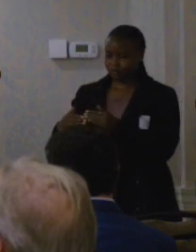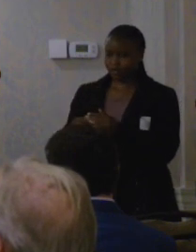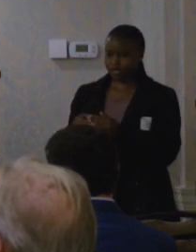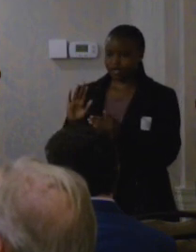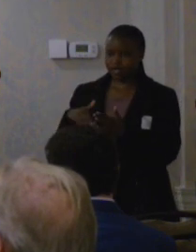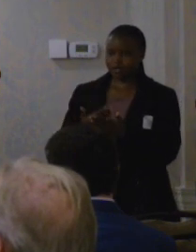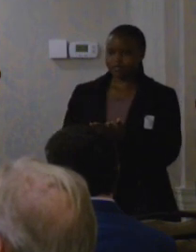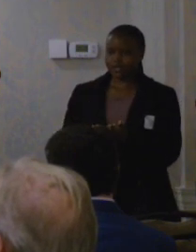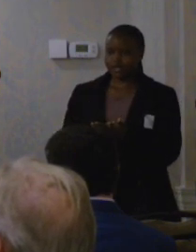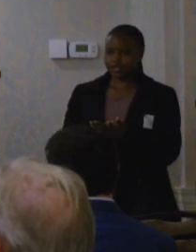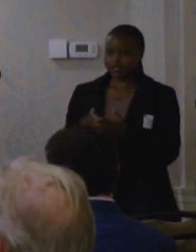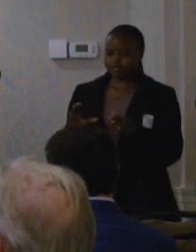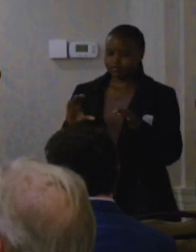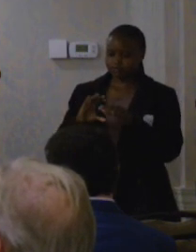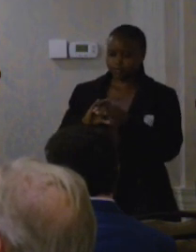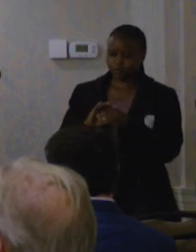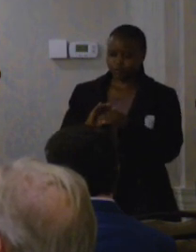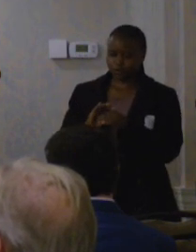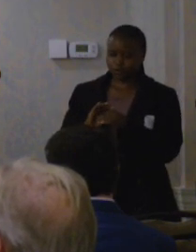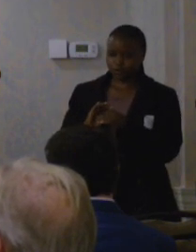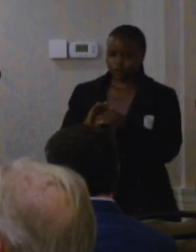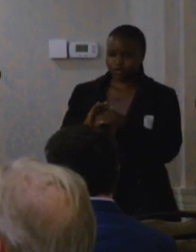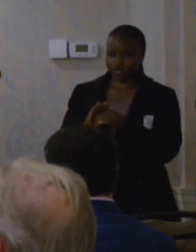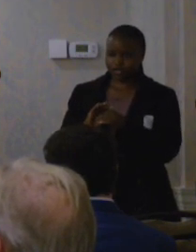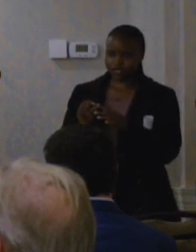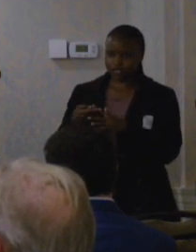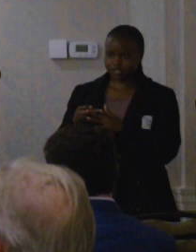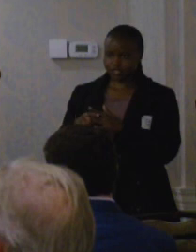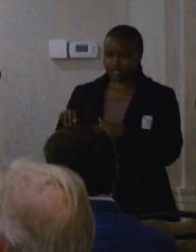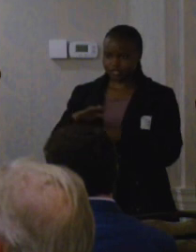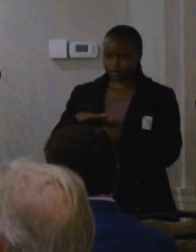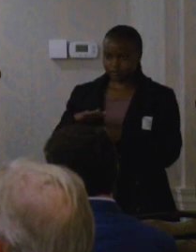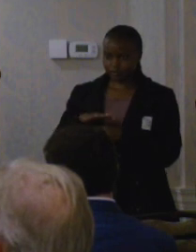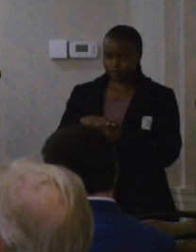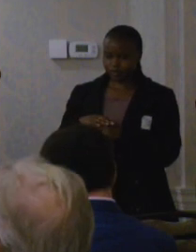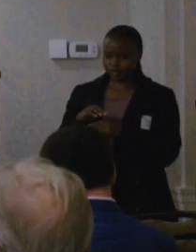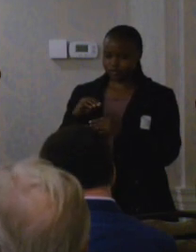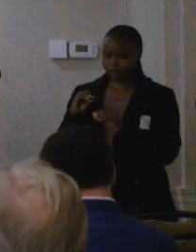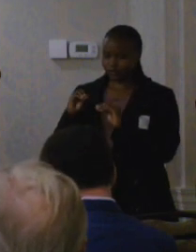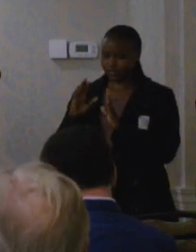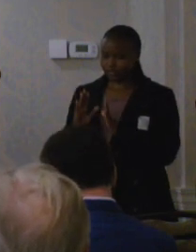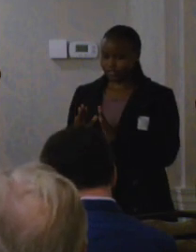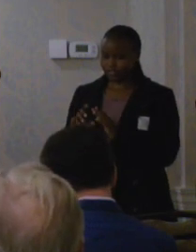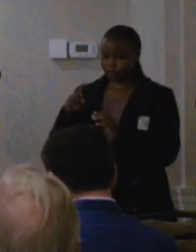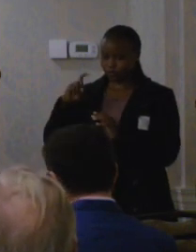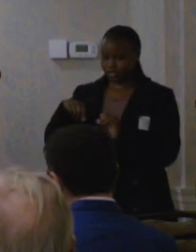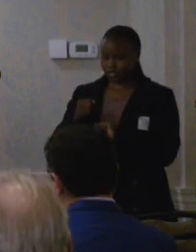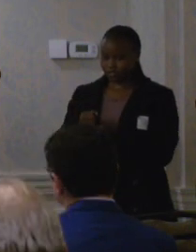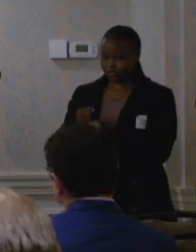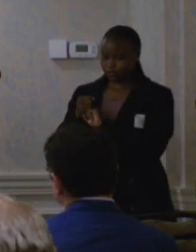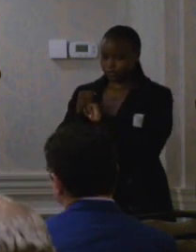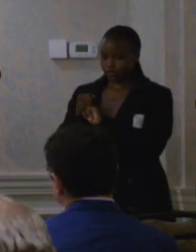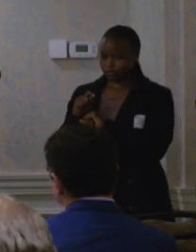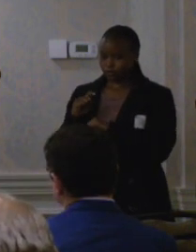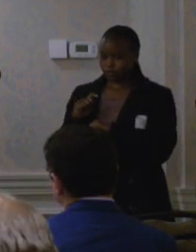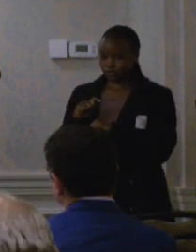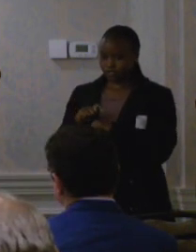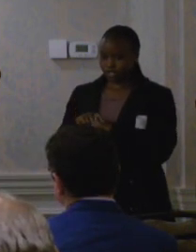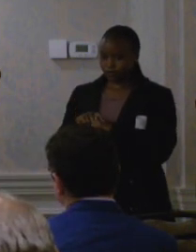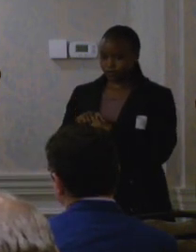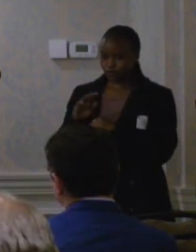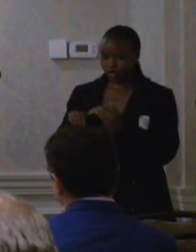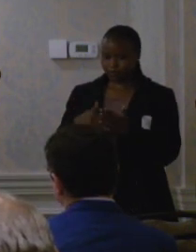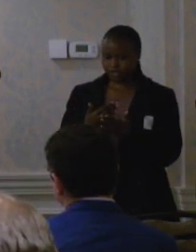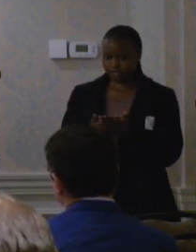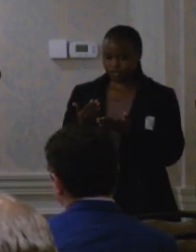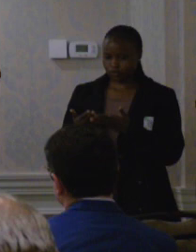apply. Because I think that it always the starting point, the entry point for the teacher, because they need to support during the apply. And we also